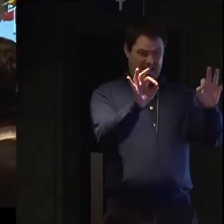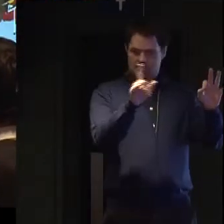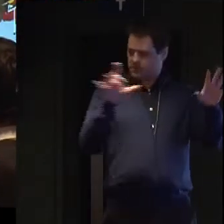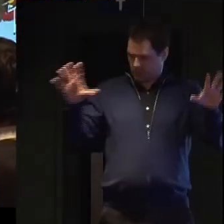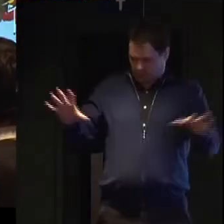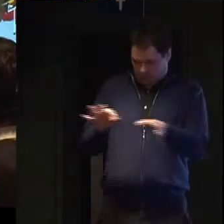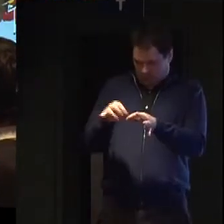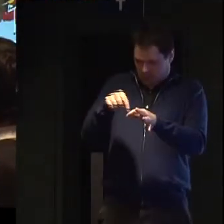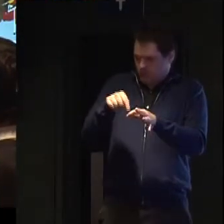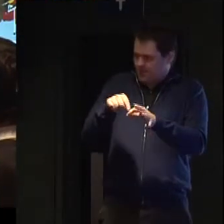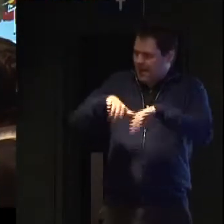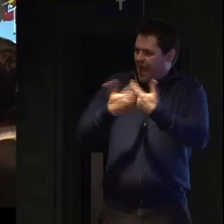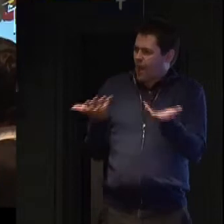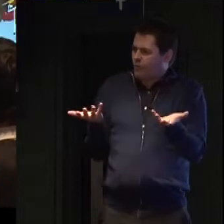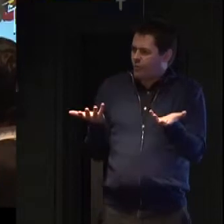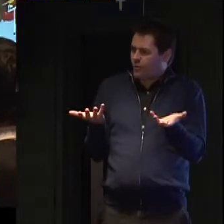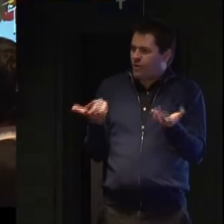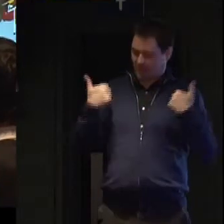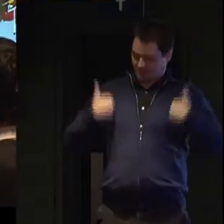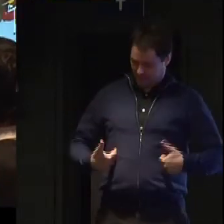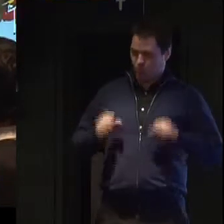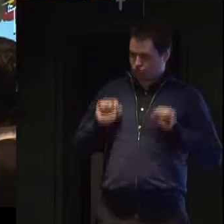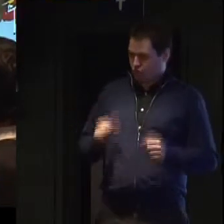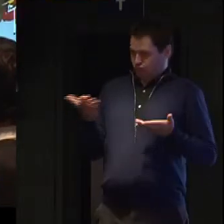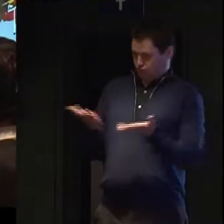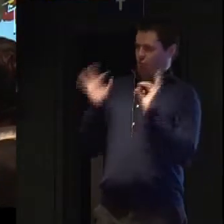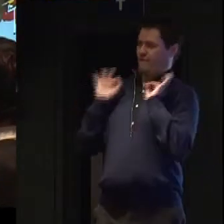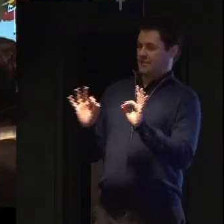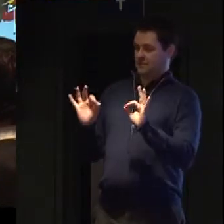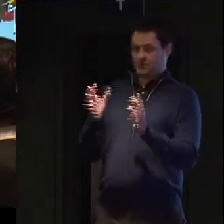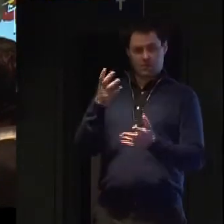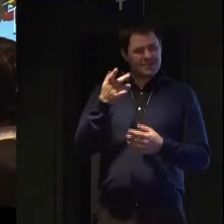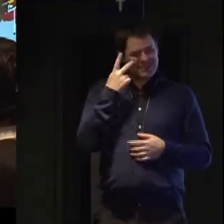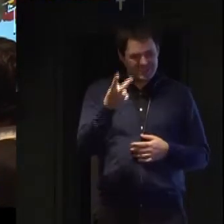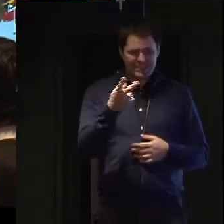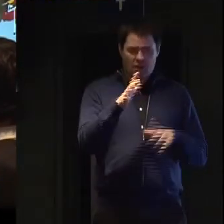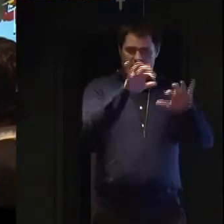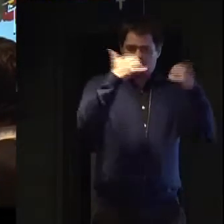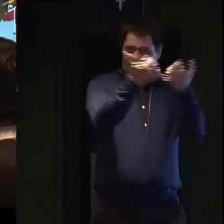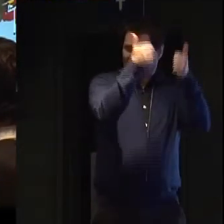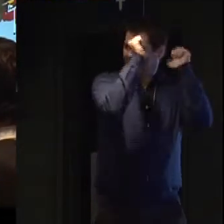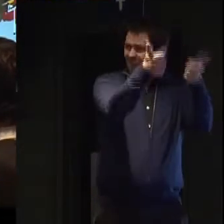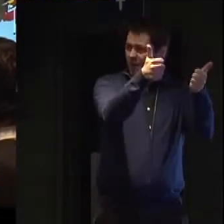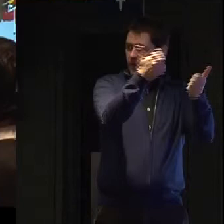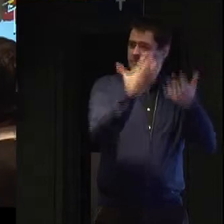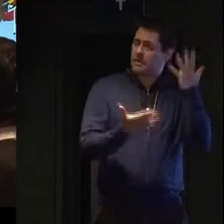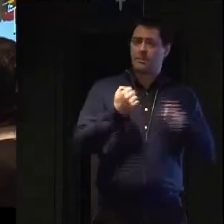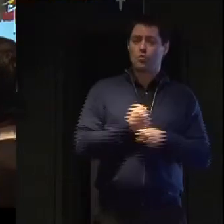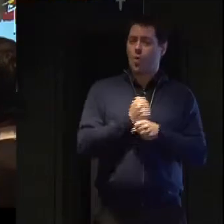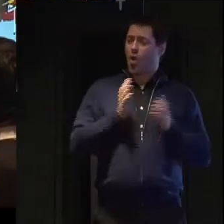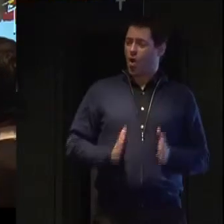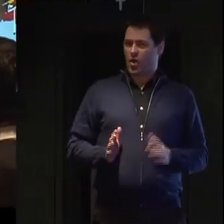surprising how often those two things go together. When you actually do have really good facilities, often the staff